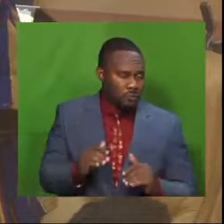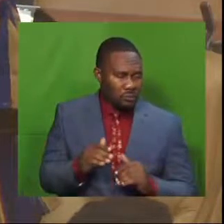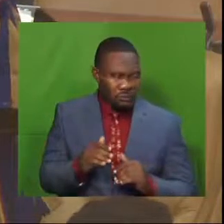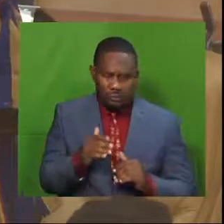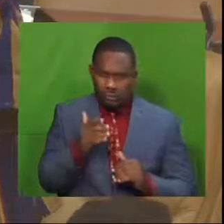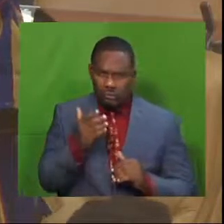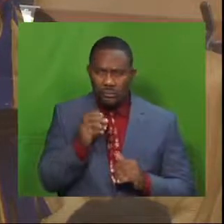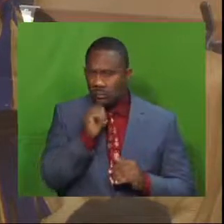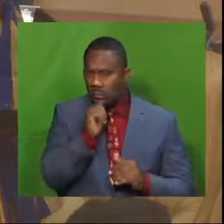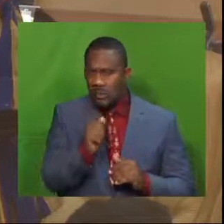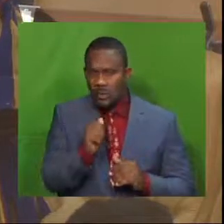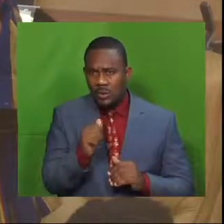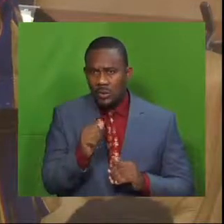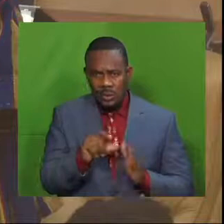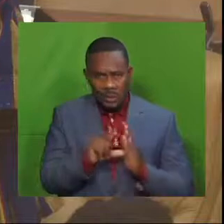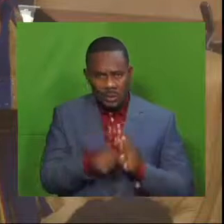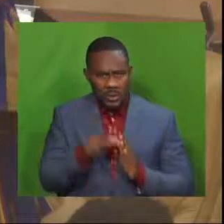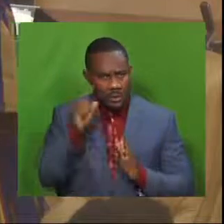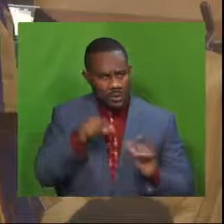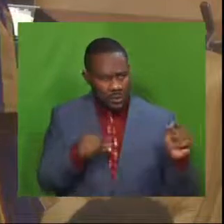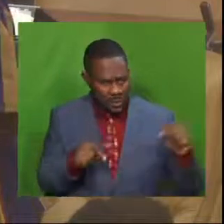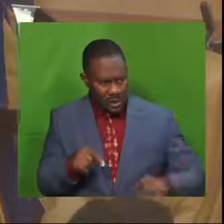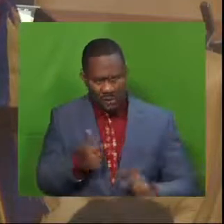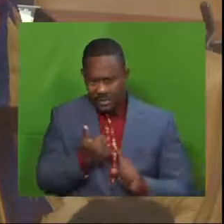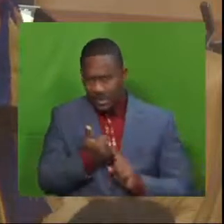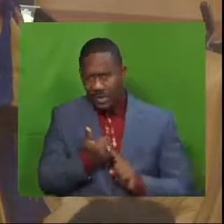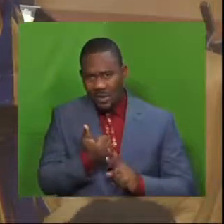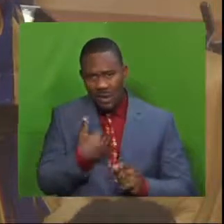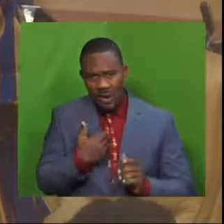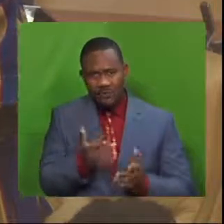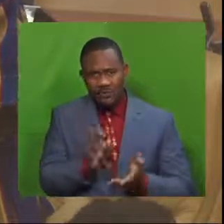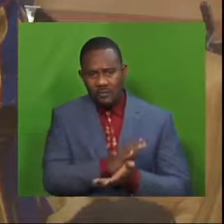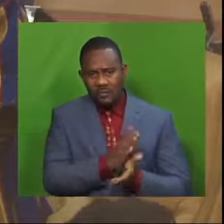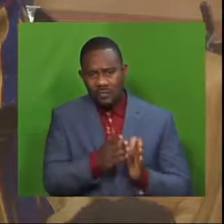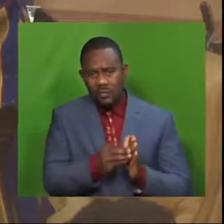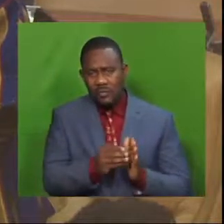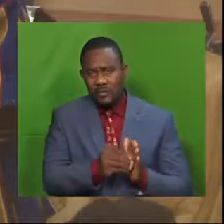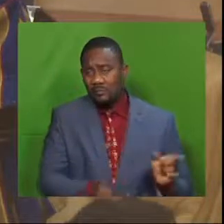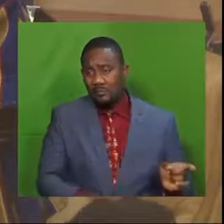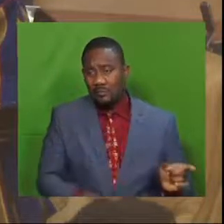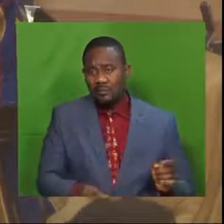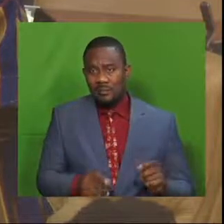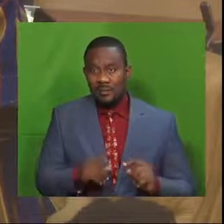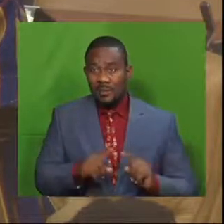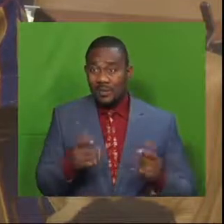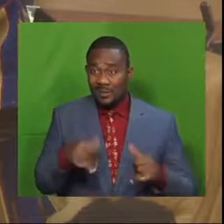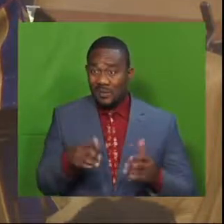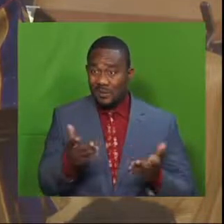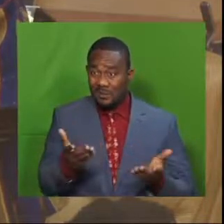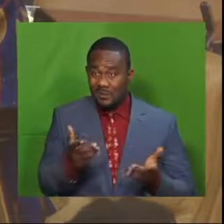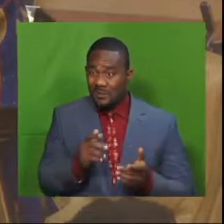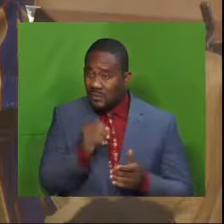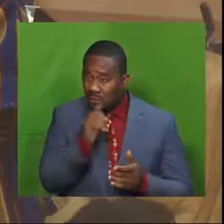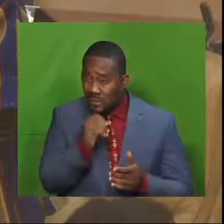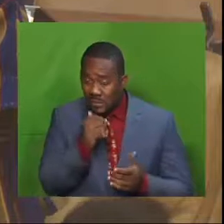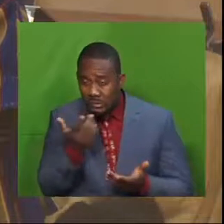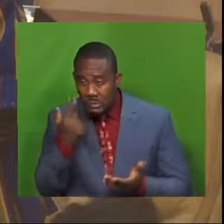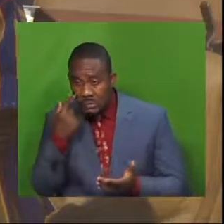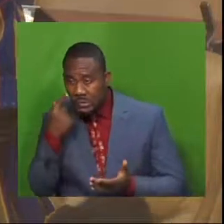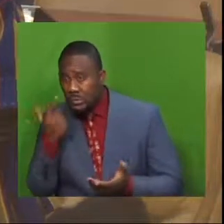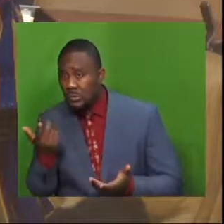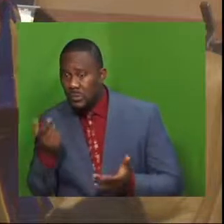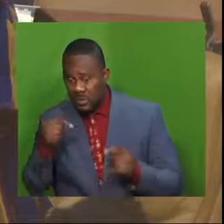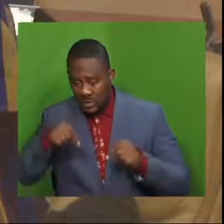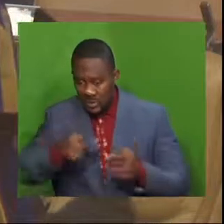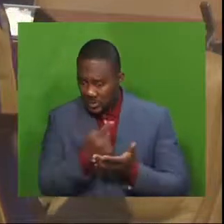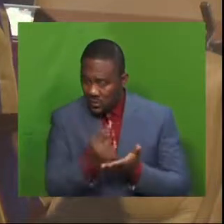be in the chamber with copies of their statements. But I still have not found anything like that in this week's